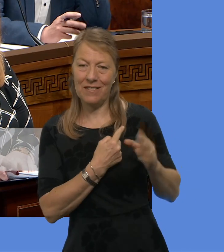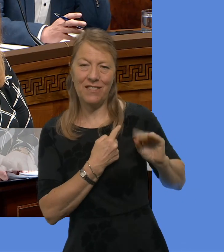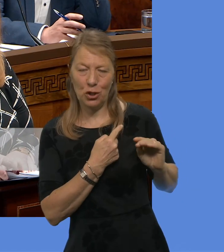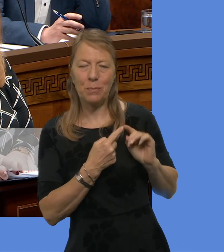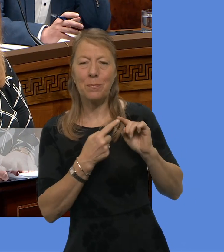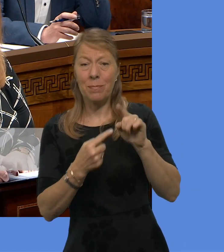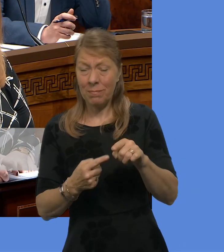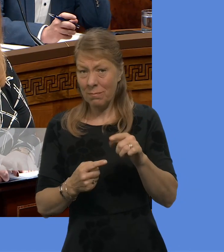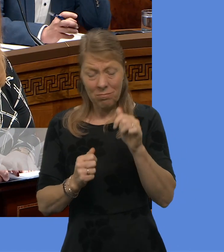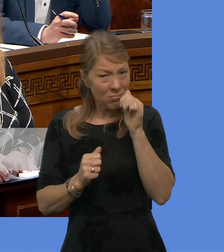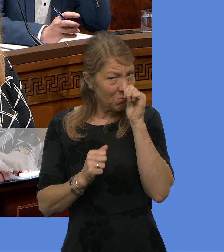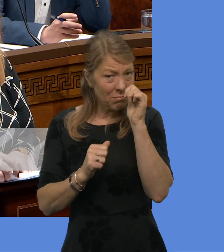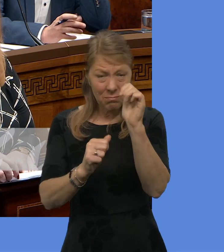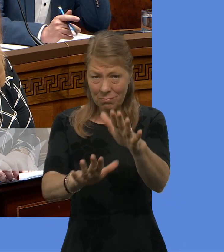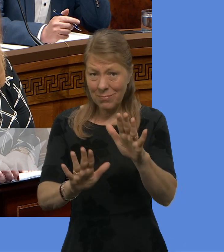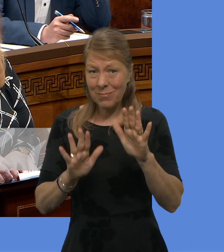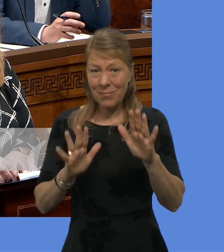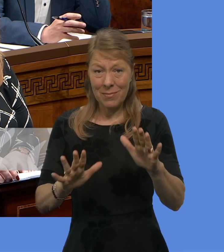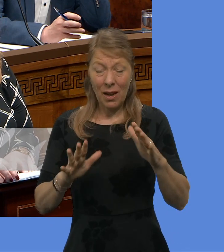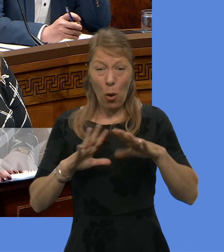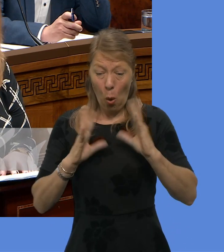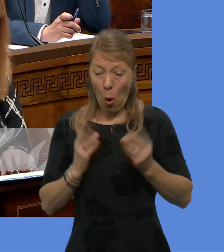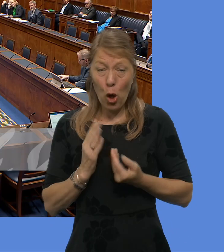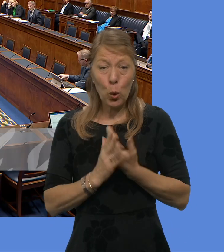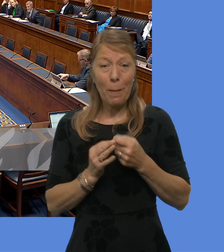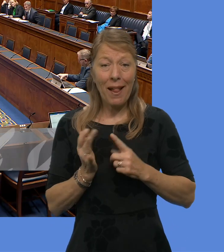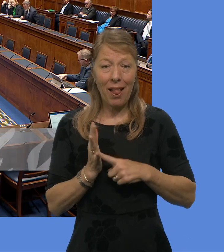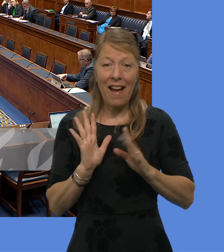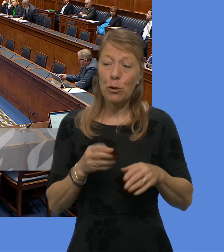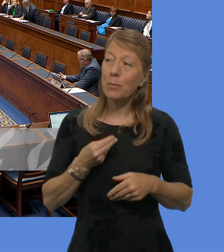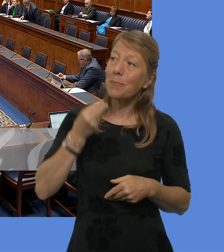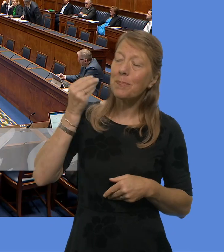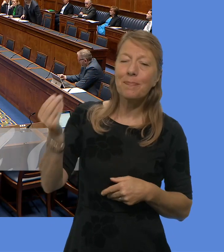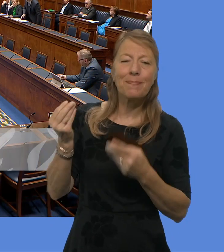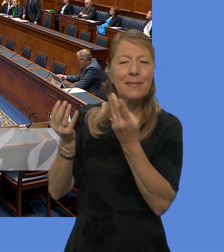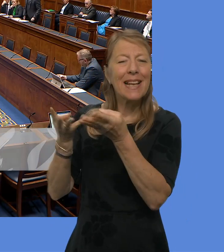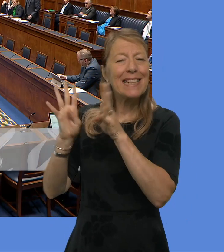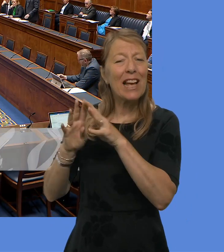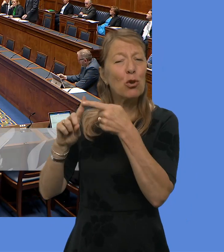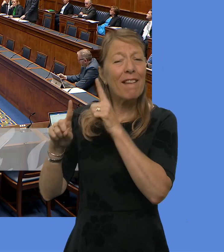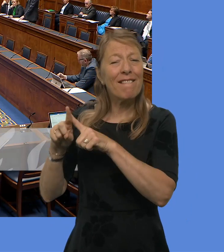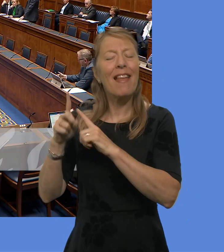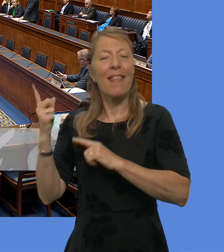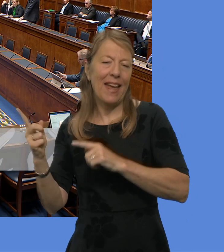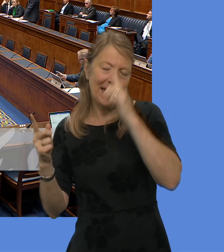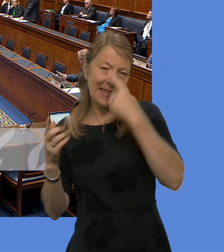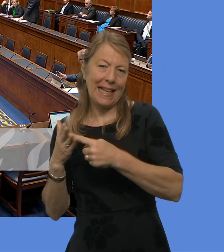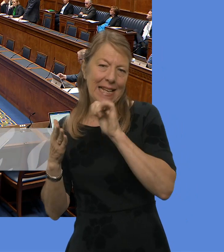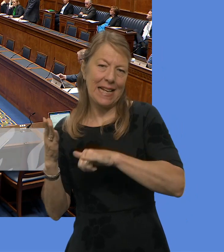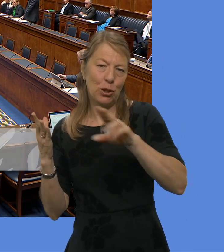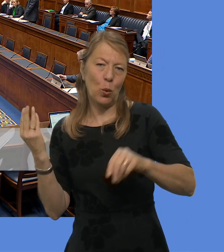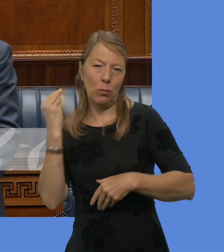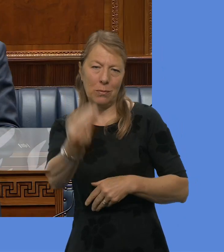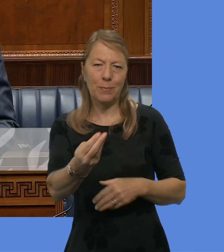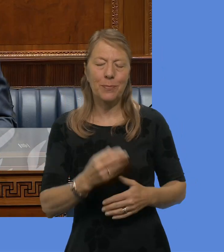you is that all of this will have to be approved by the Executive to be brought forward. Mr. Fruit. I thank the Minister for her question, and of